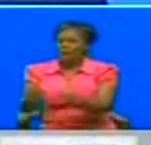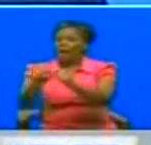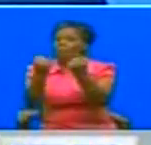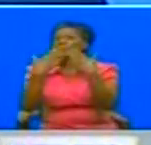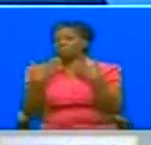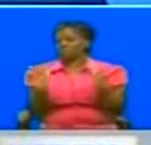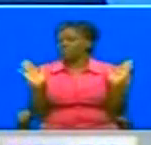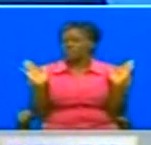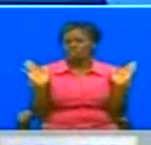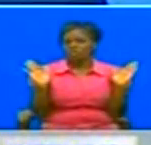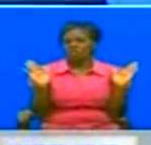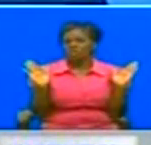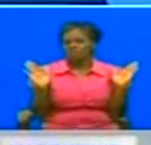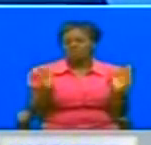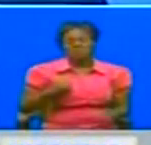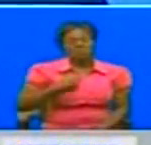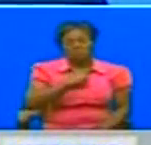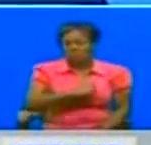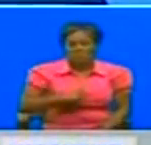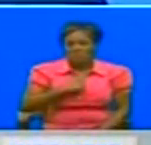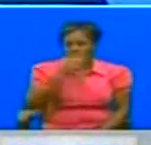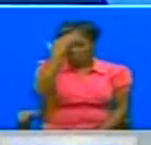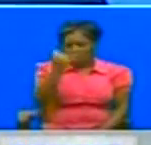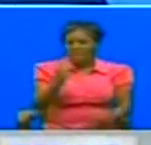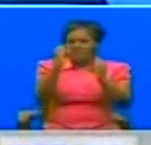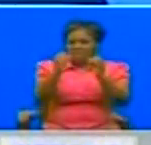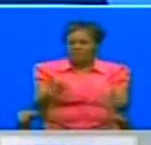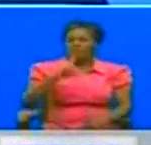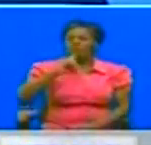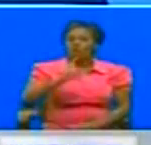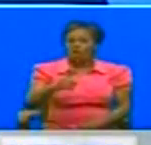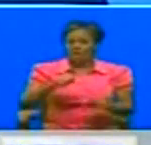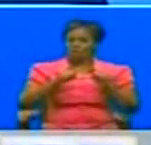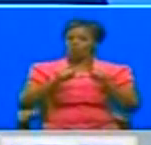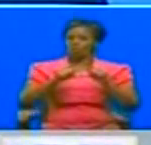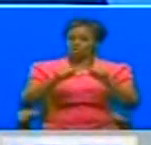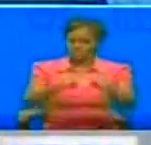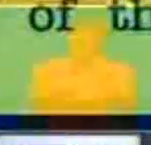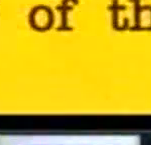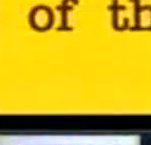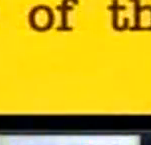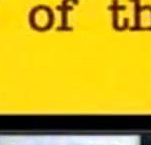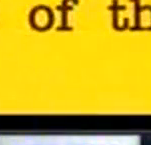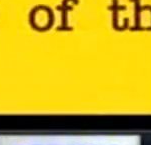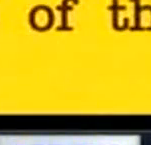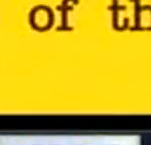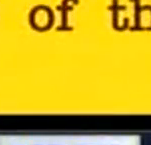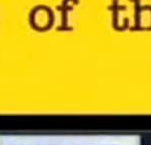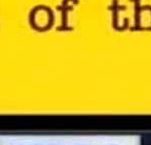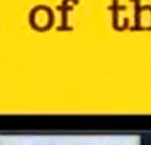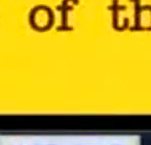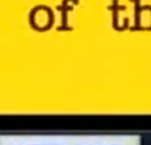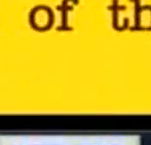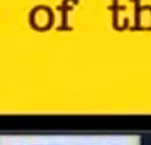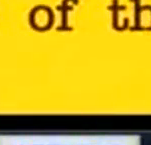happened. And it's unfortunate, because if the directive remains in force, if the directive is not formally withdrawn by the